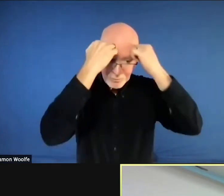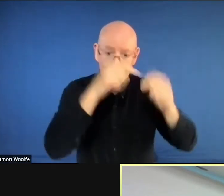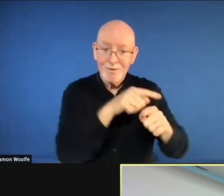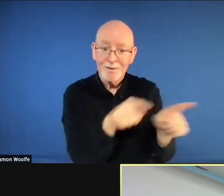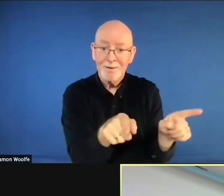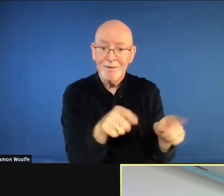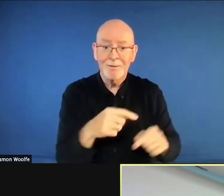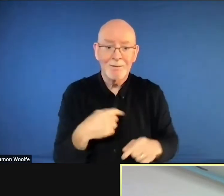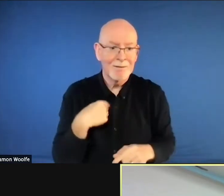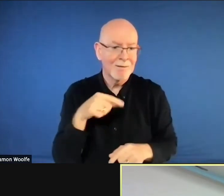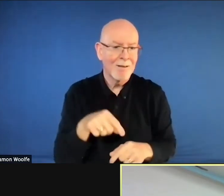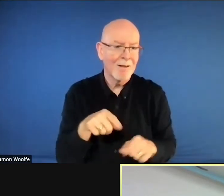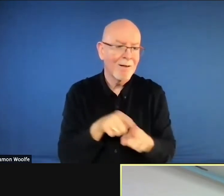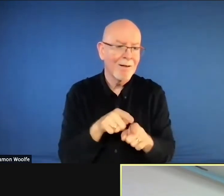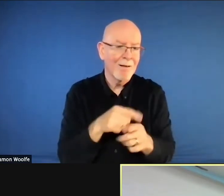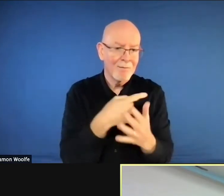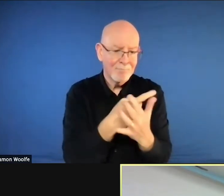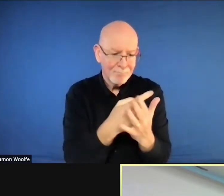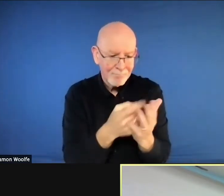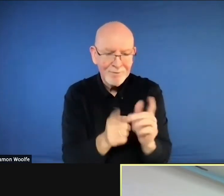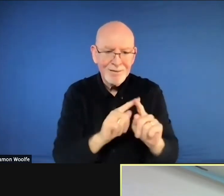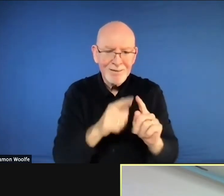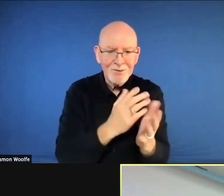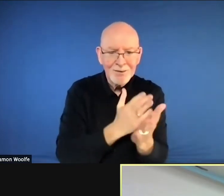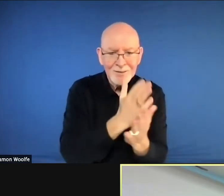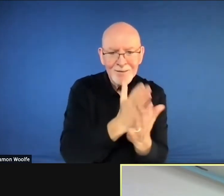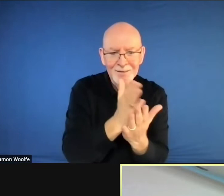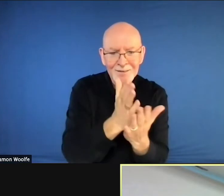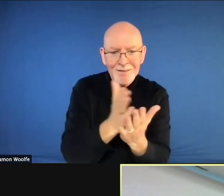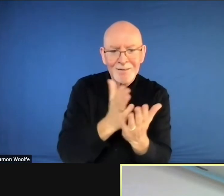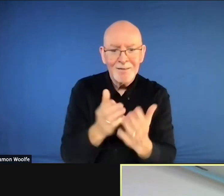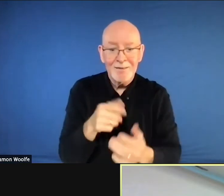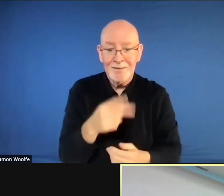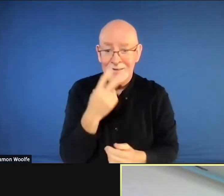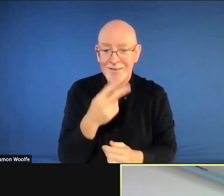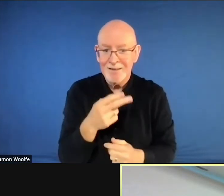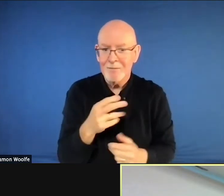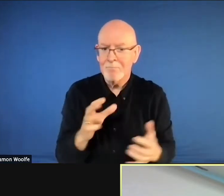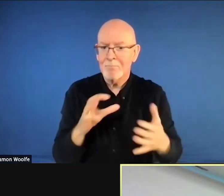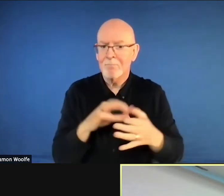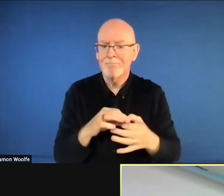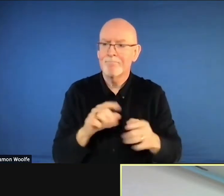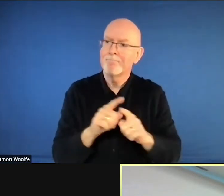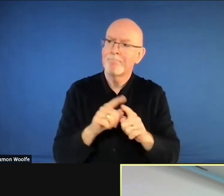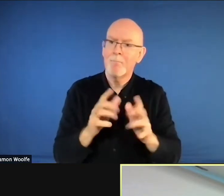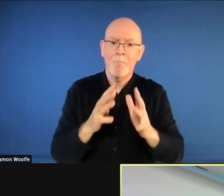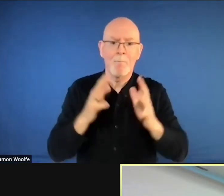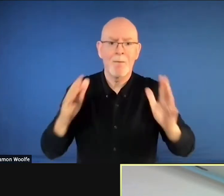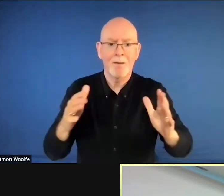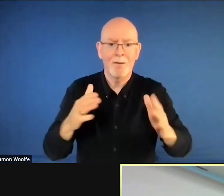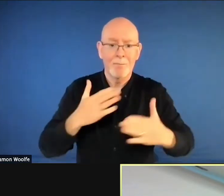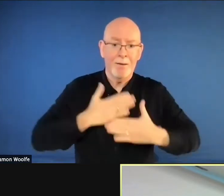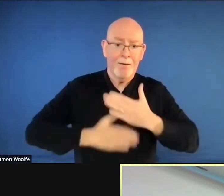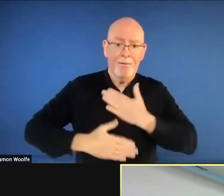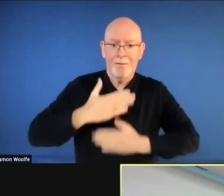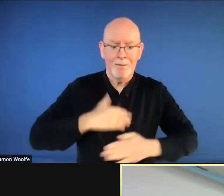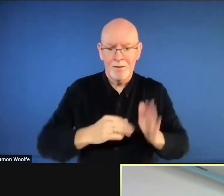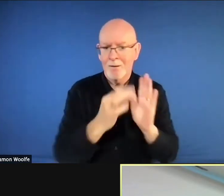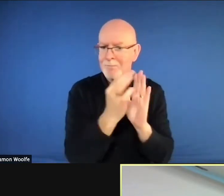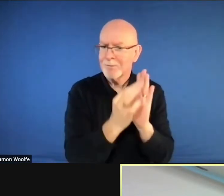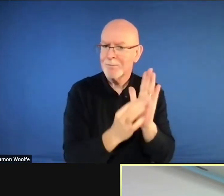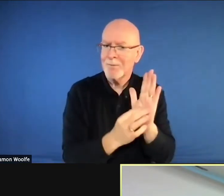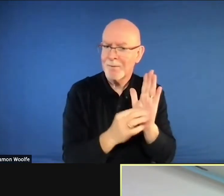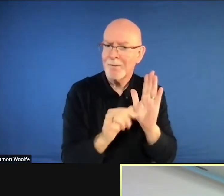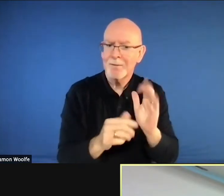ethical principle. We are not doing research to harm people, but at the same time, the question is how what we're doing is